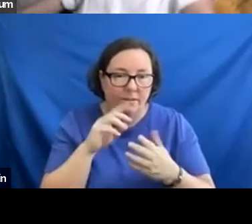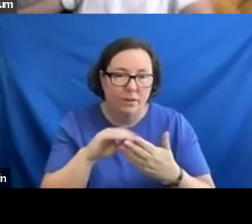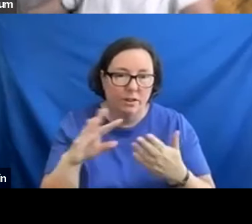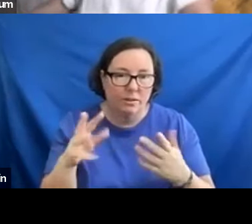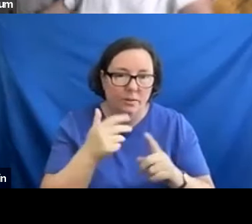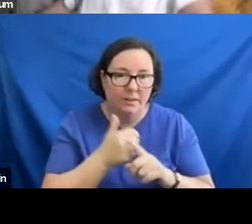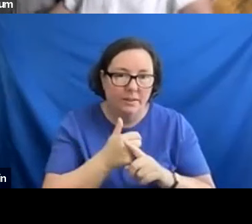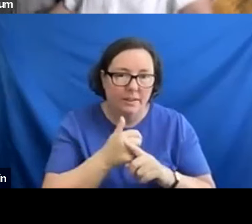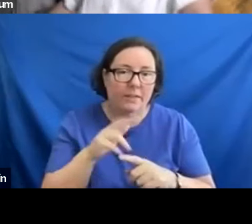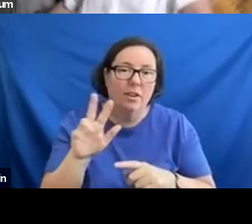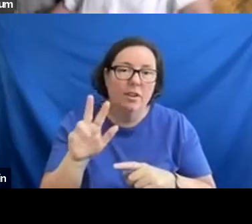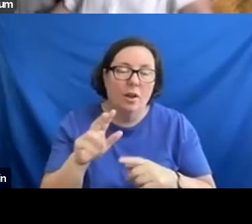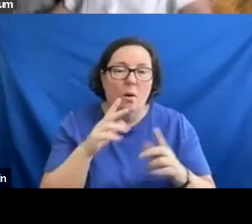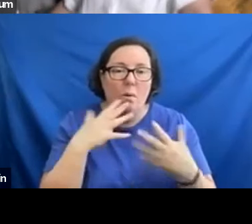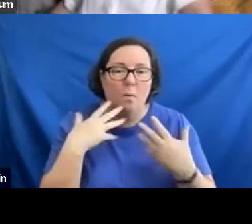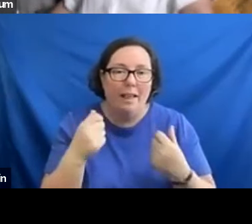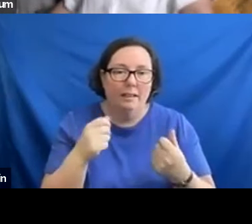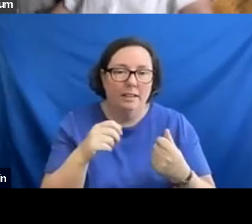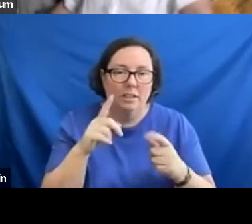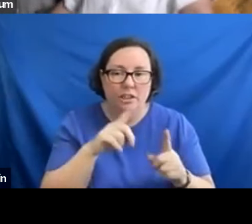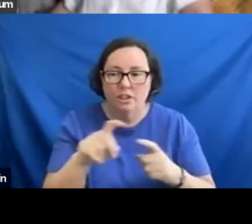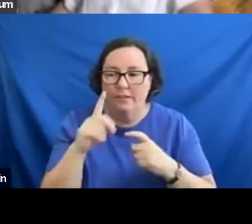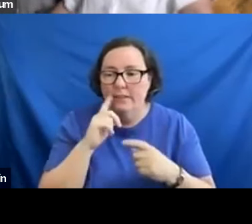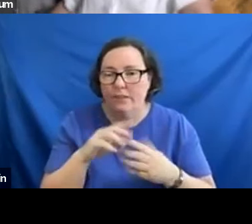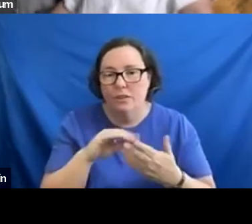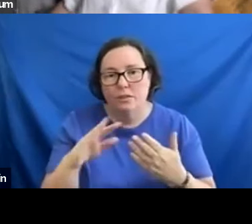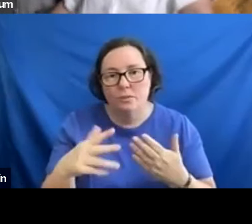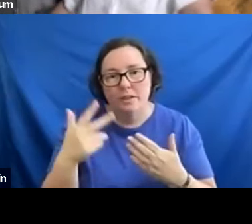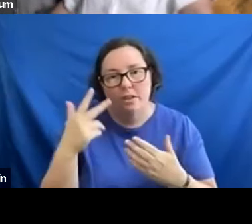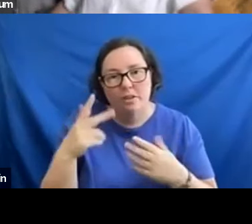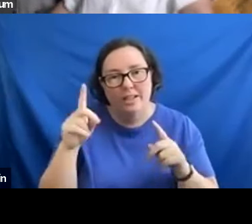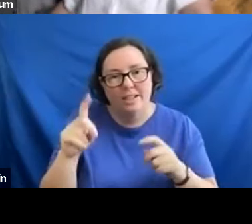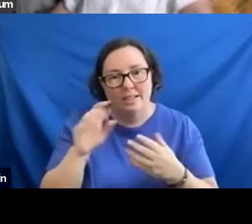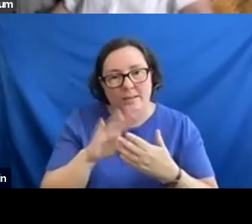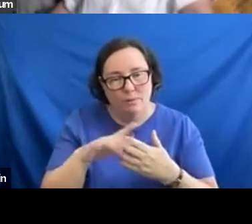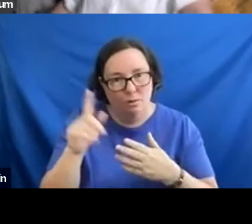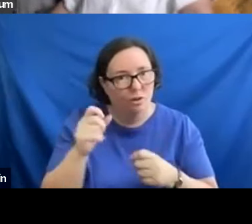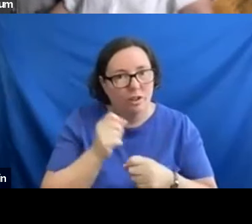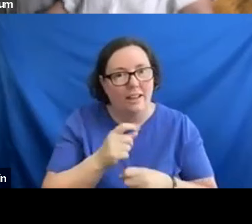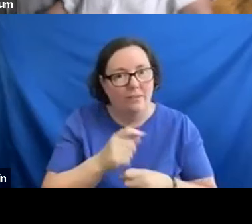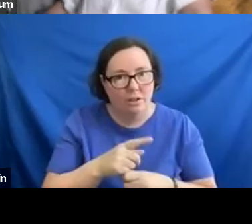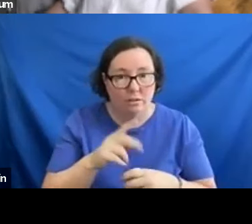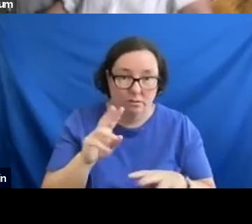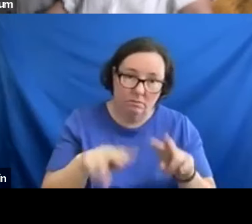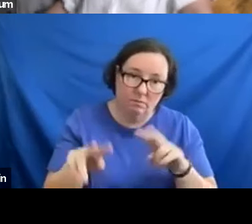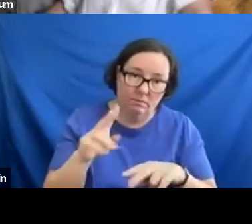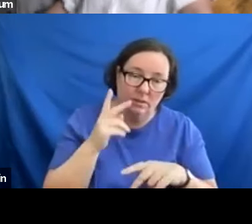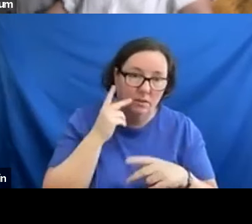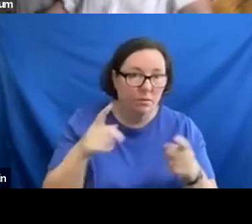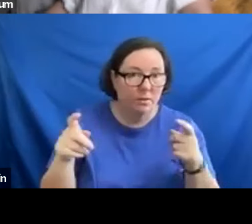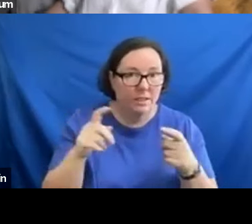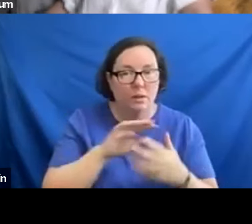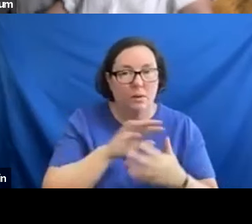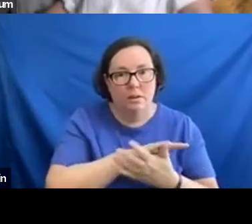at the 3 exam schools. And it should be given annually to deal with a whole host